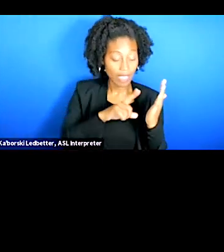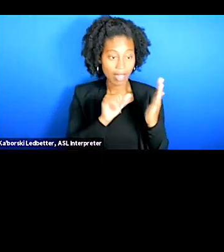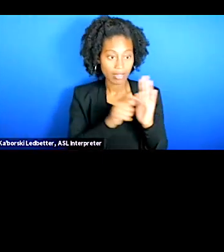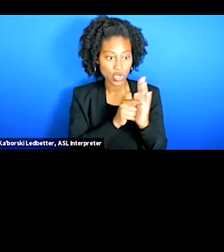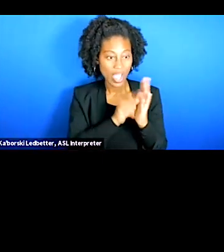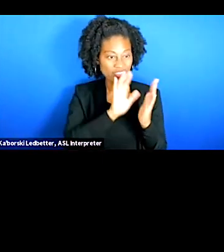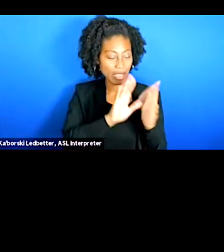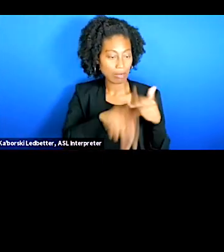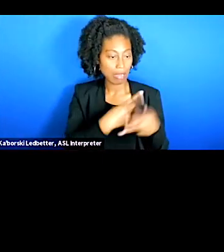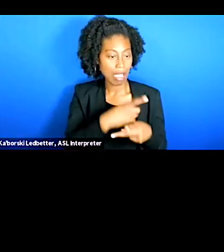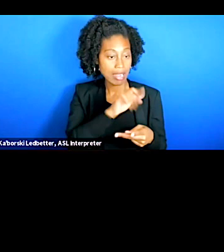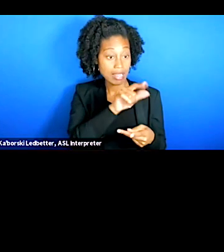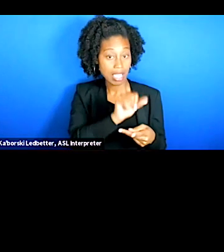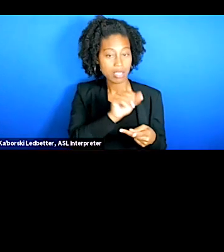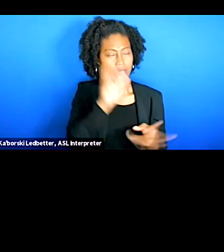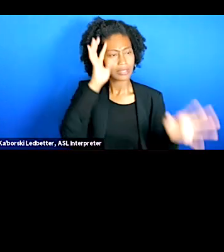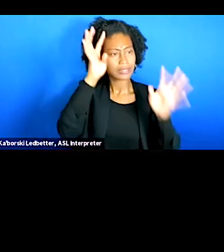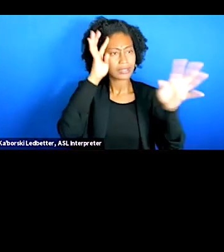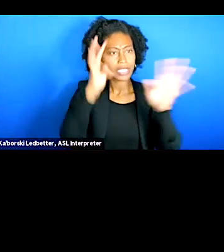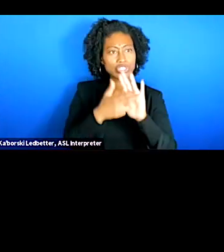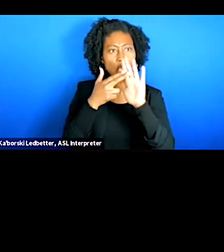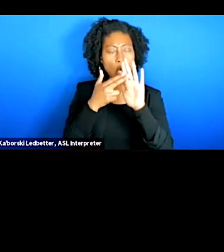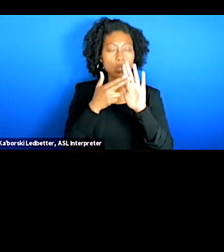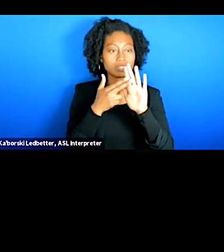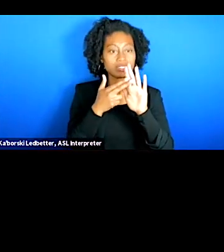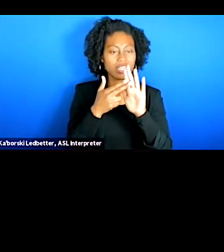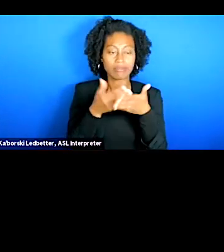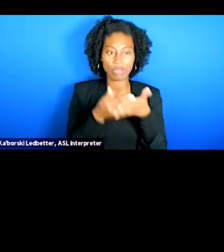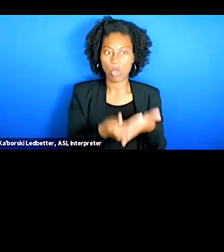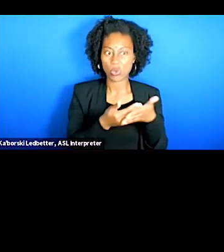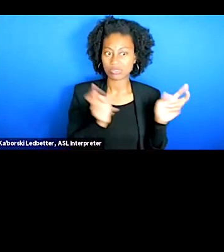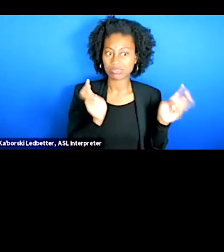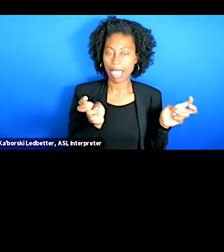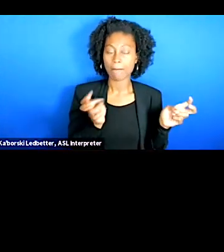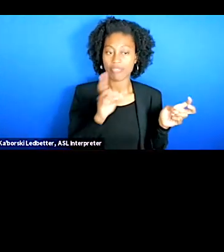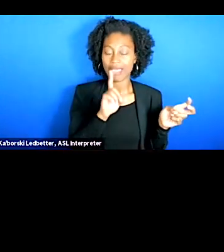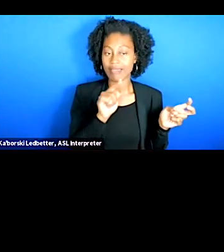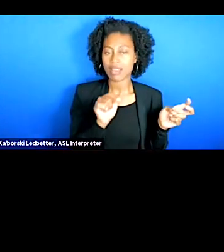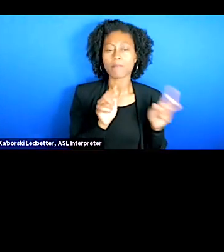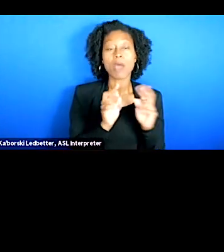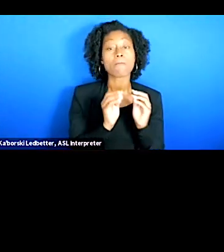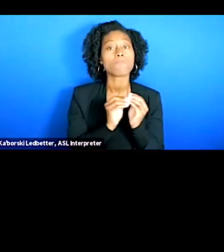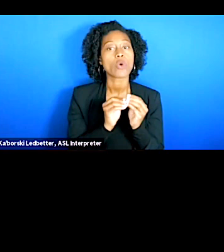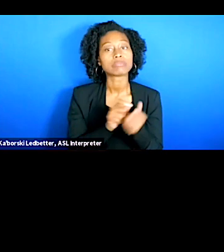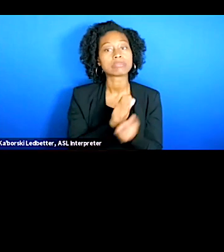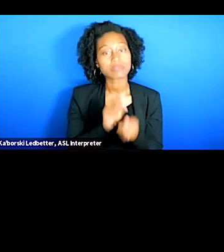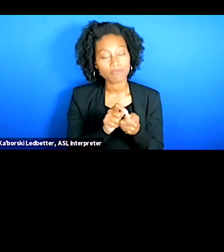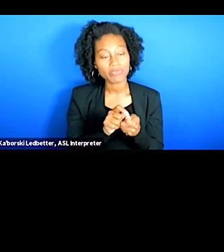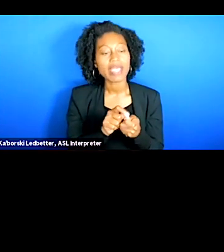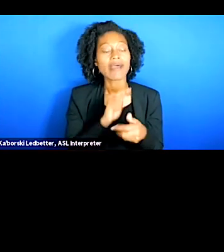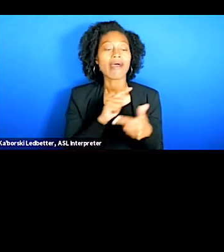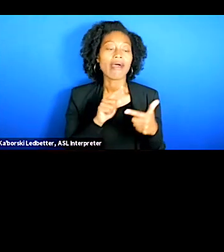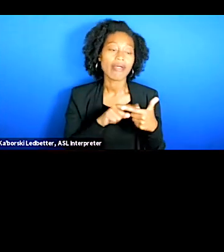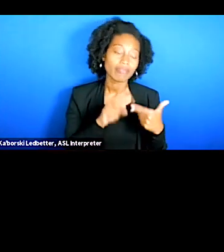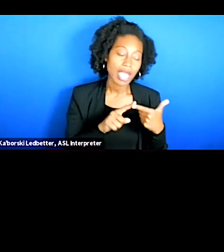generating codes, which are closely related to the data and are more specific, they are grouped together according